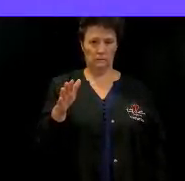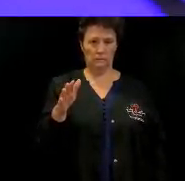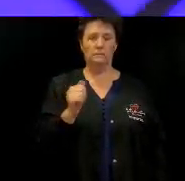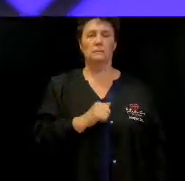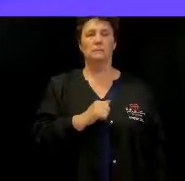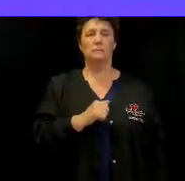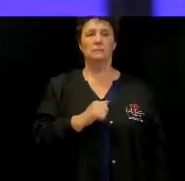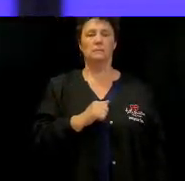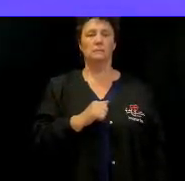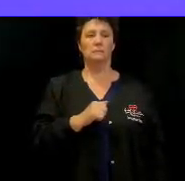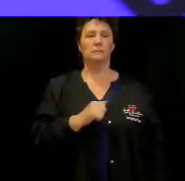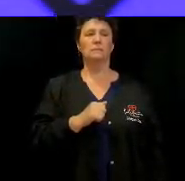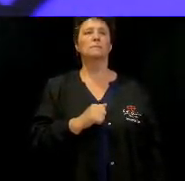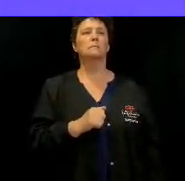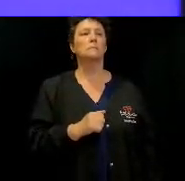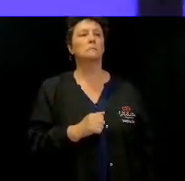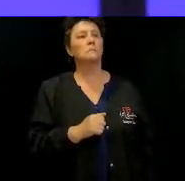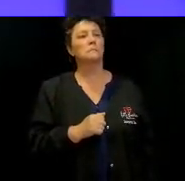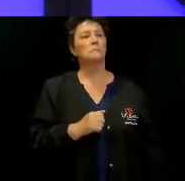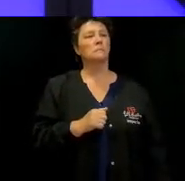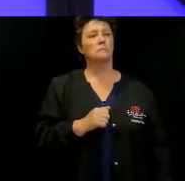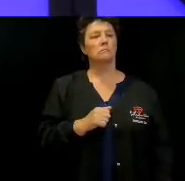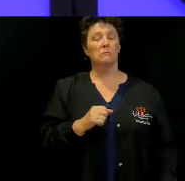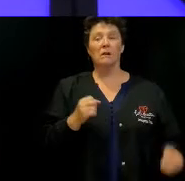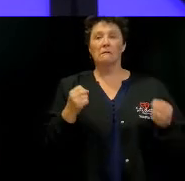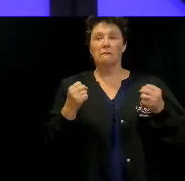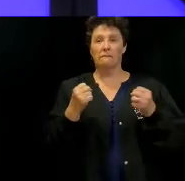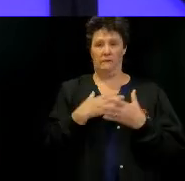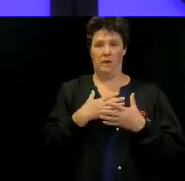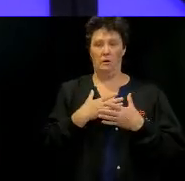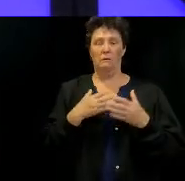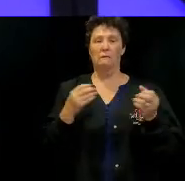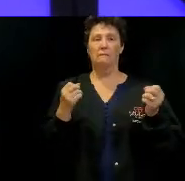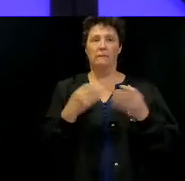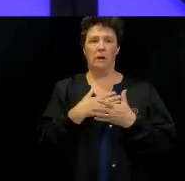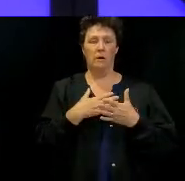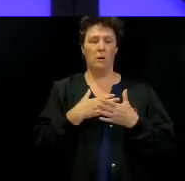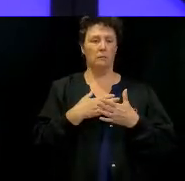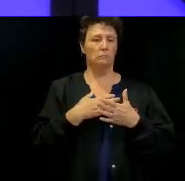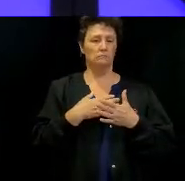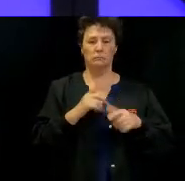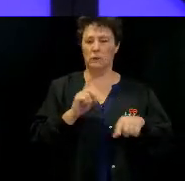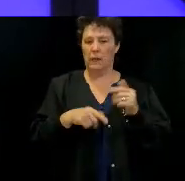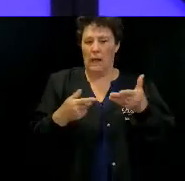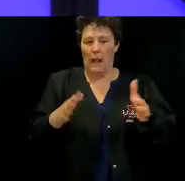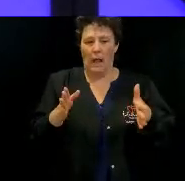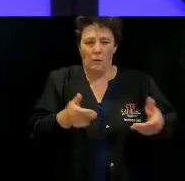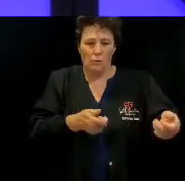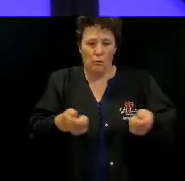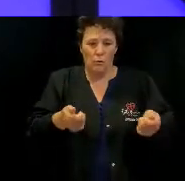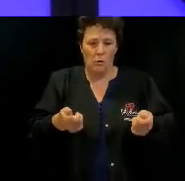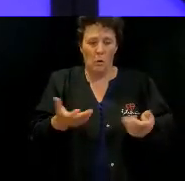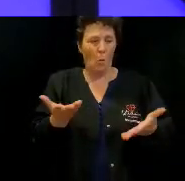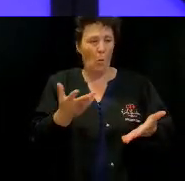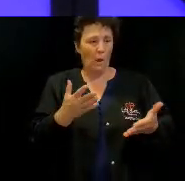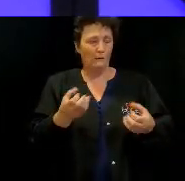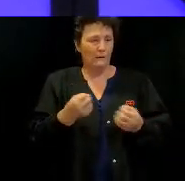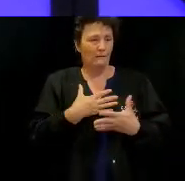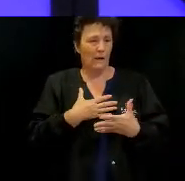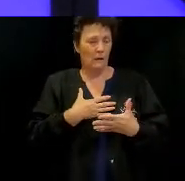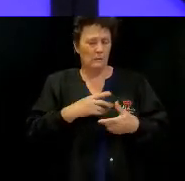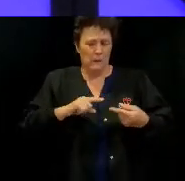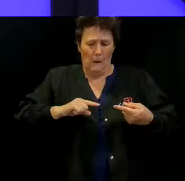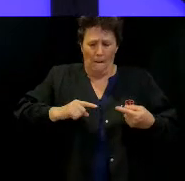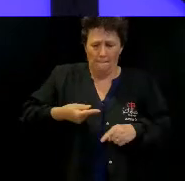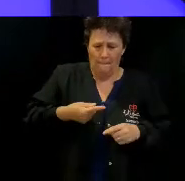You guys are all right. So fear. So what is fear? It's a painful emotion